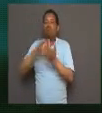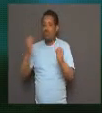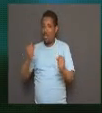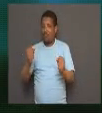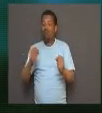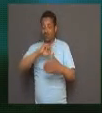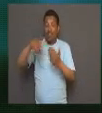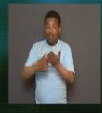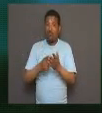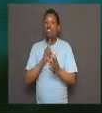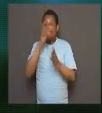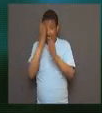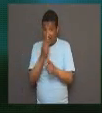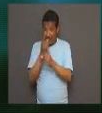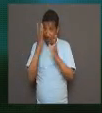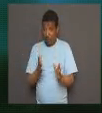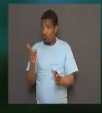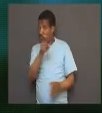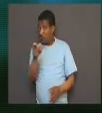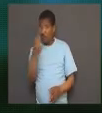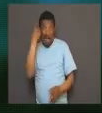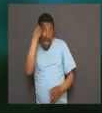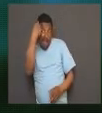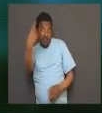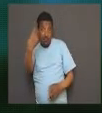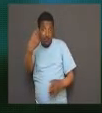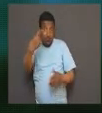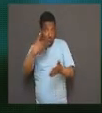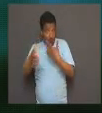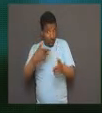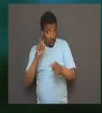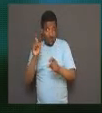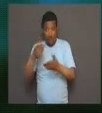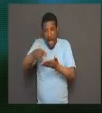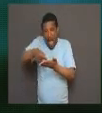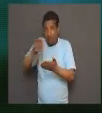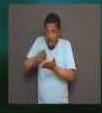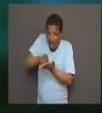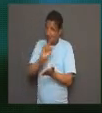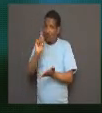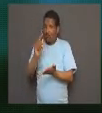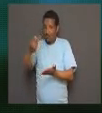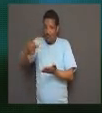be sure to use your pencil lightly when you draw them.